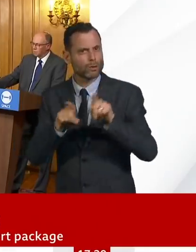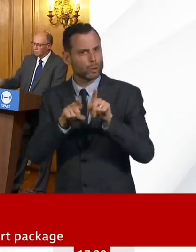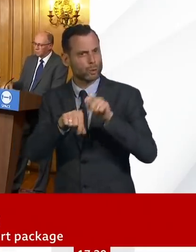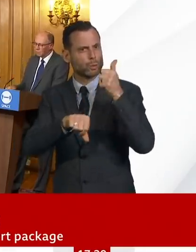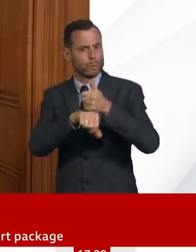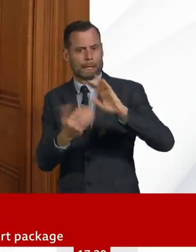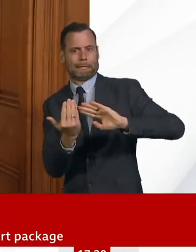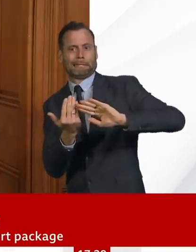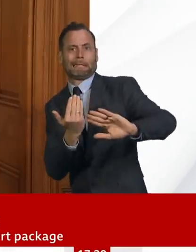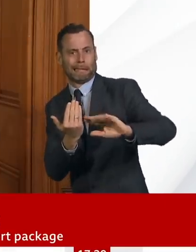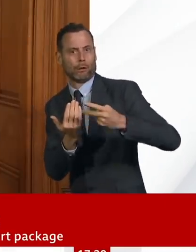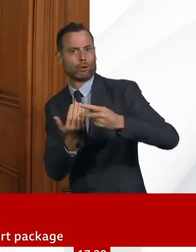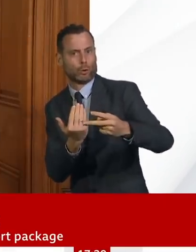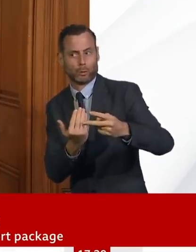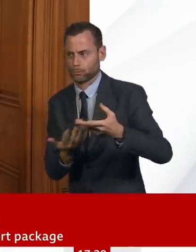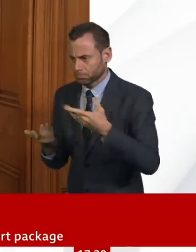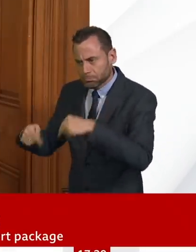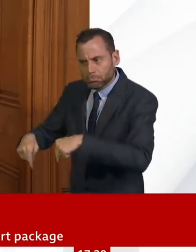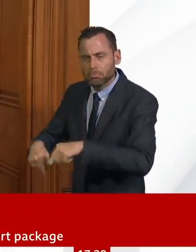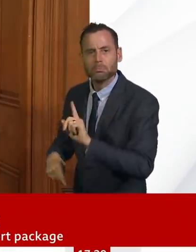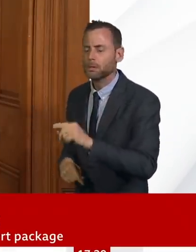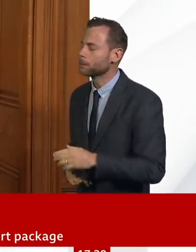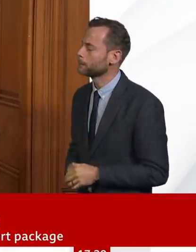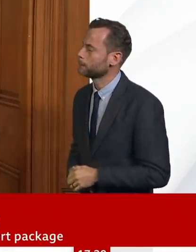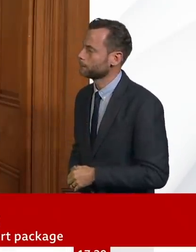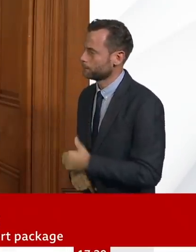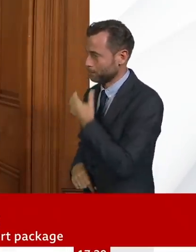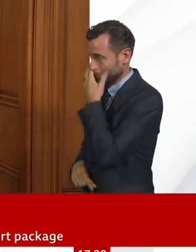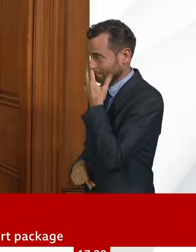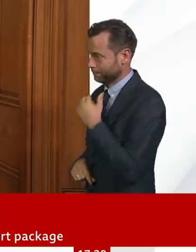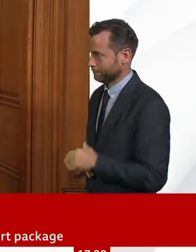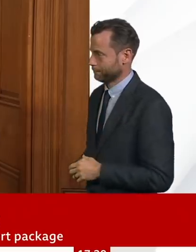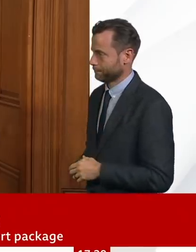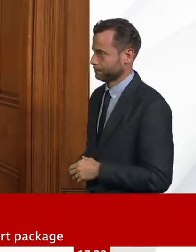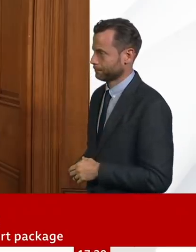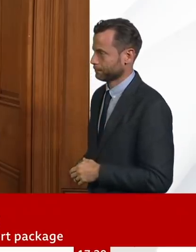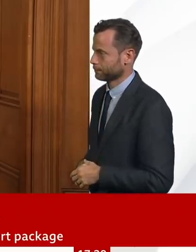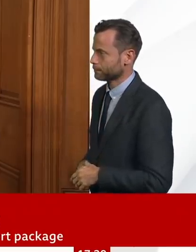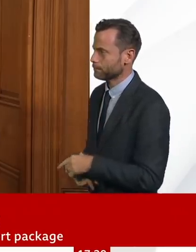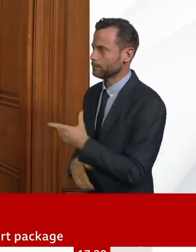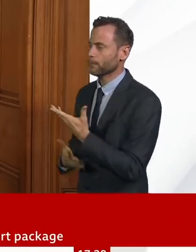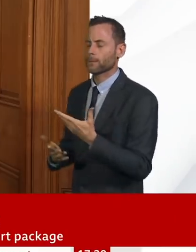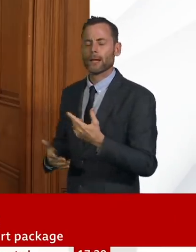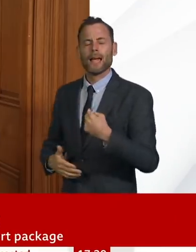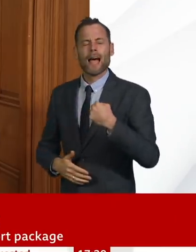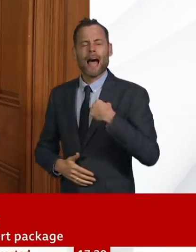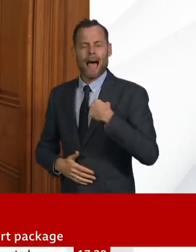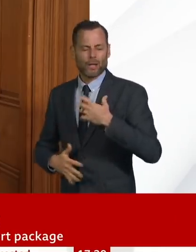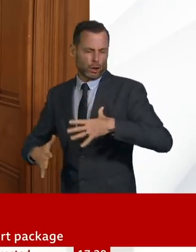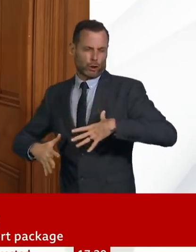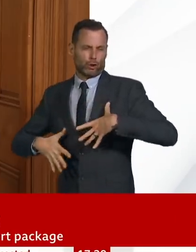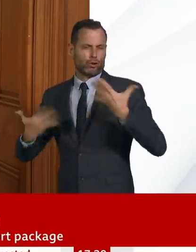Vicky. Look, I bitterly regret any restrictions that lead to damage